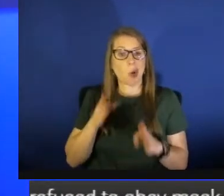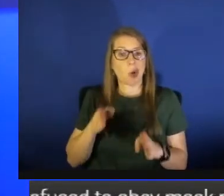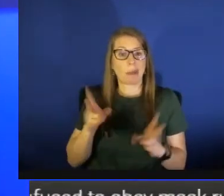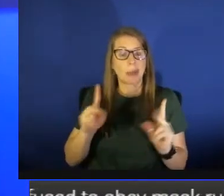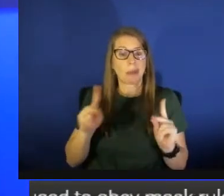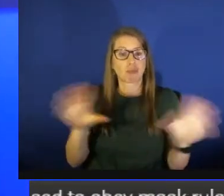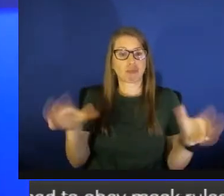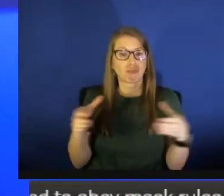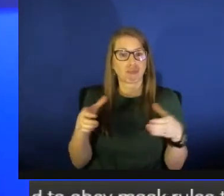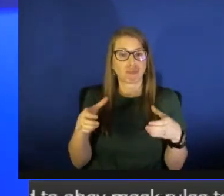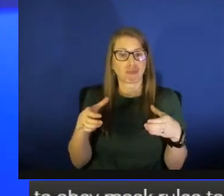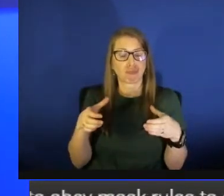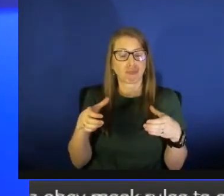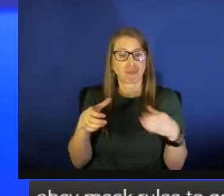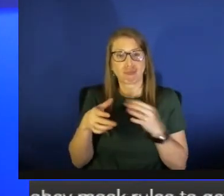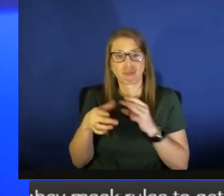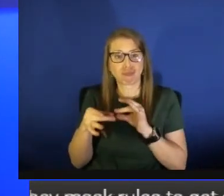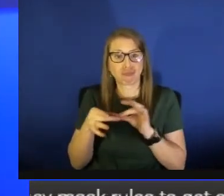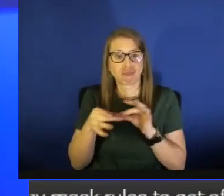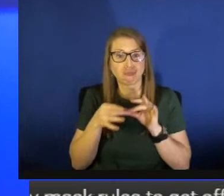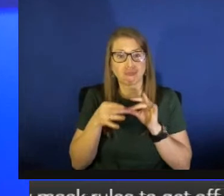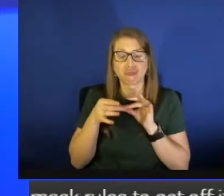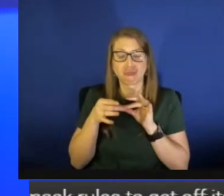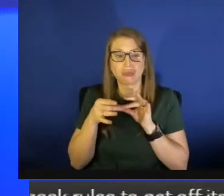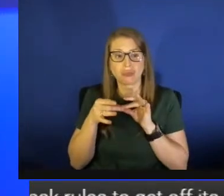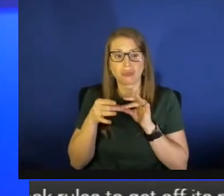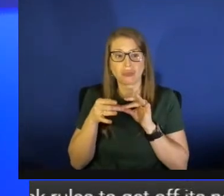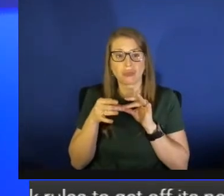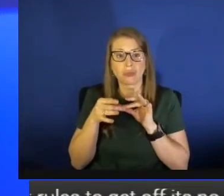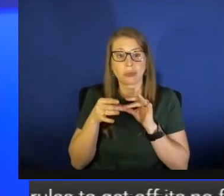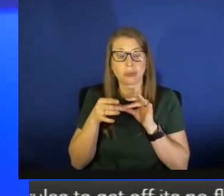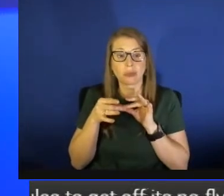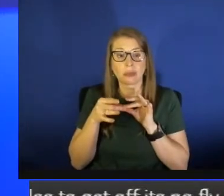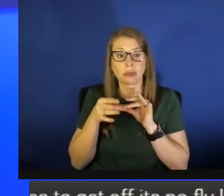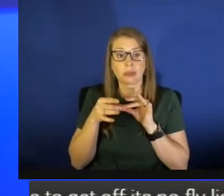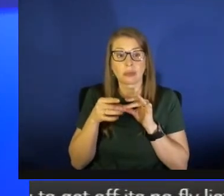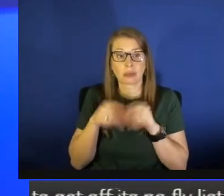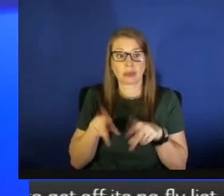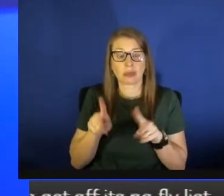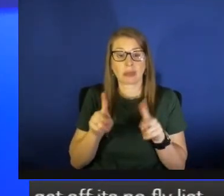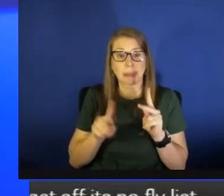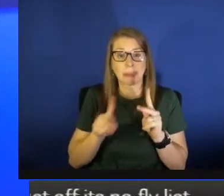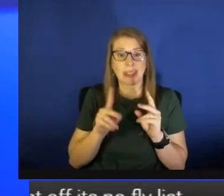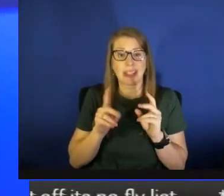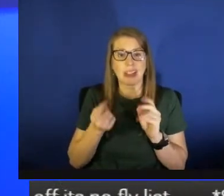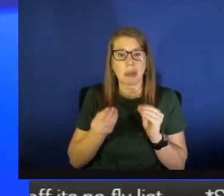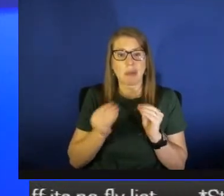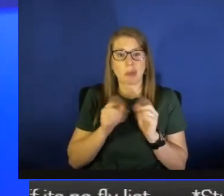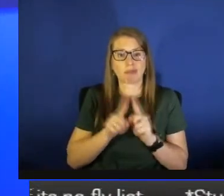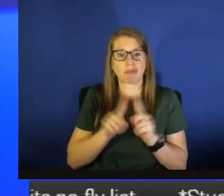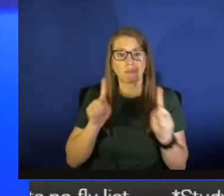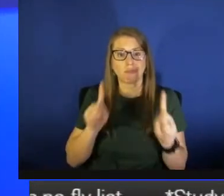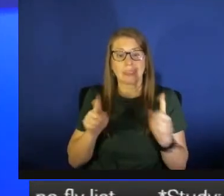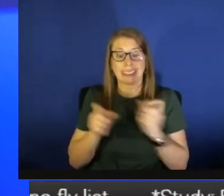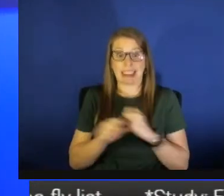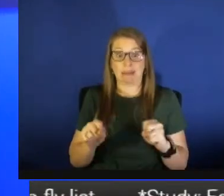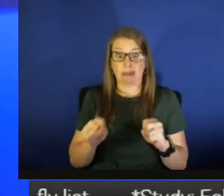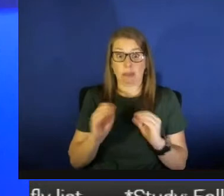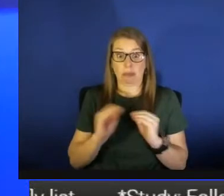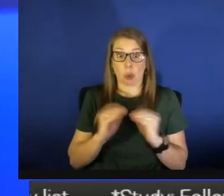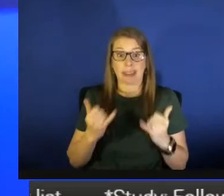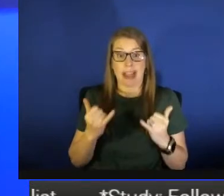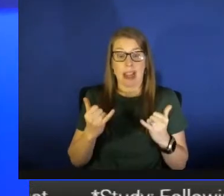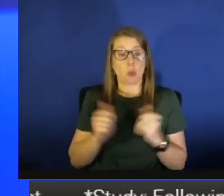close, tight group around someone, and that's allowed people to do that a little more distantly and a little more safely, even now. Even